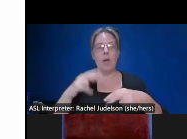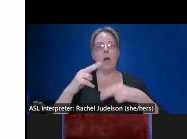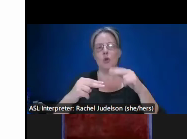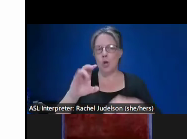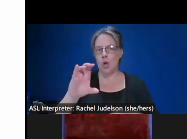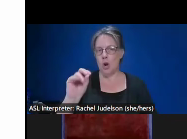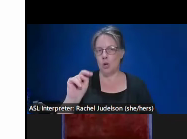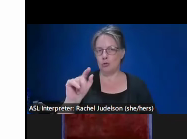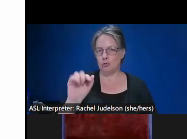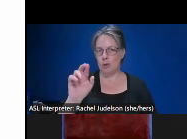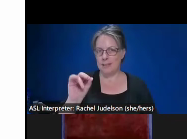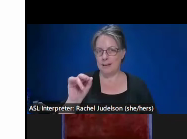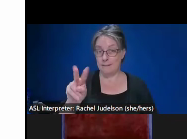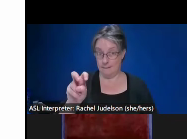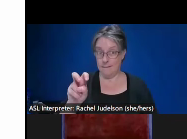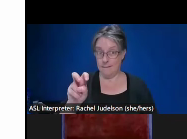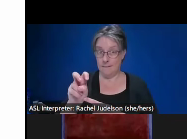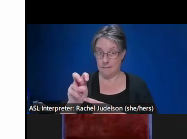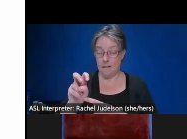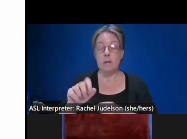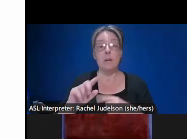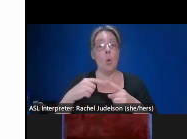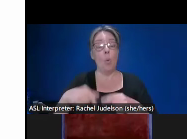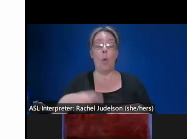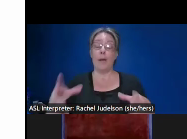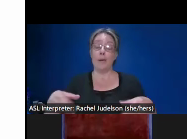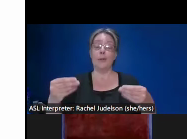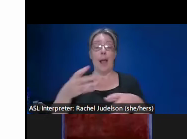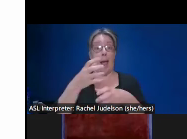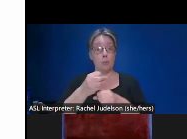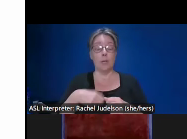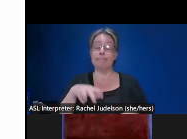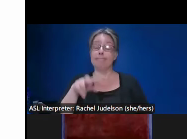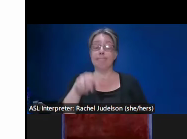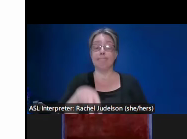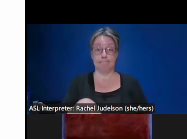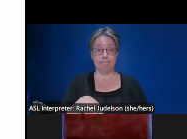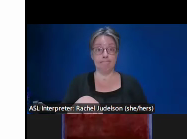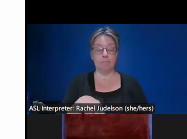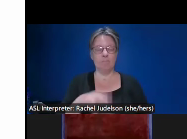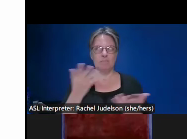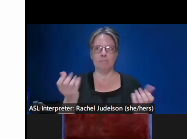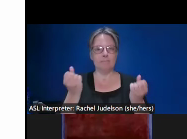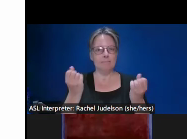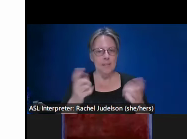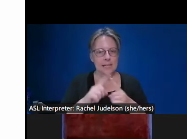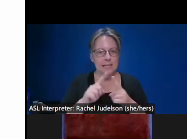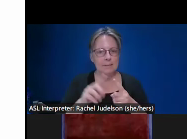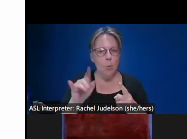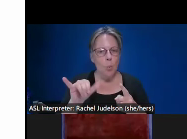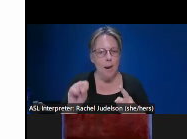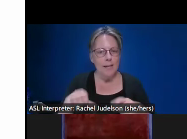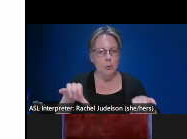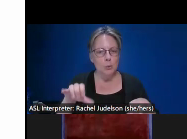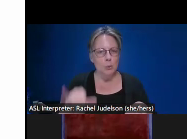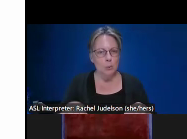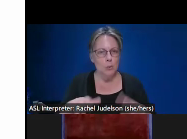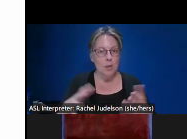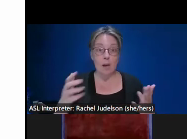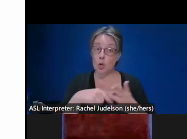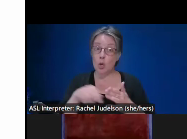constructive. So when you're critiquing an abstract, there are several ways you can do it, one of which is to rip